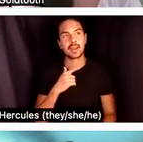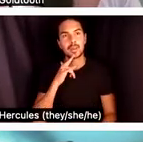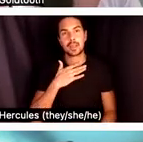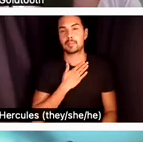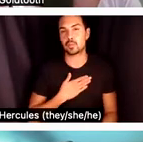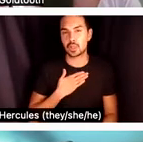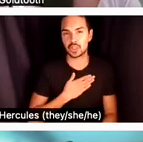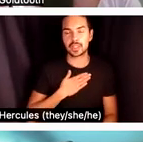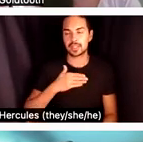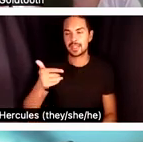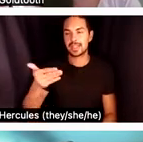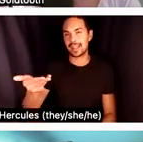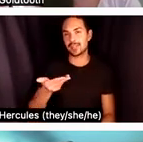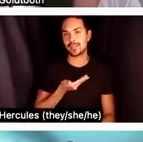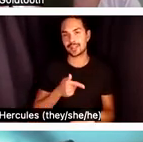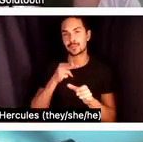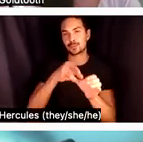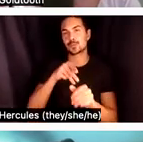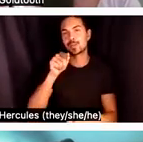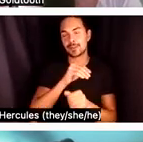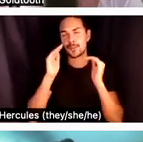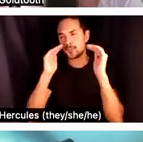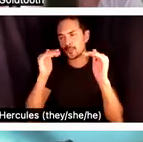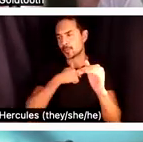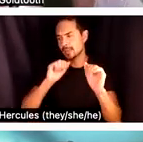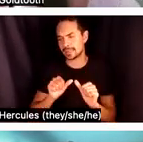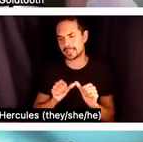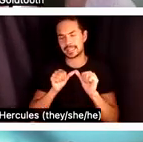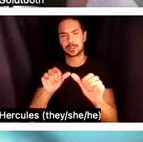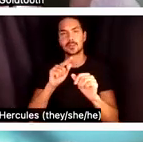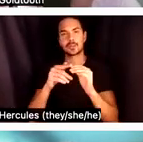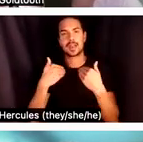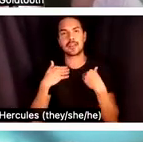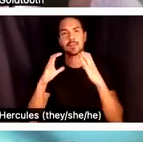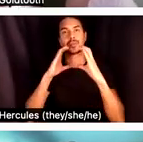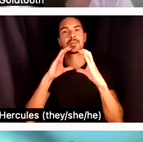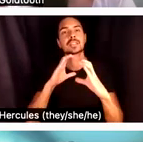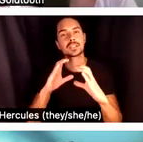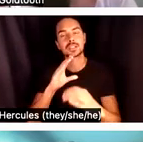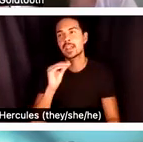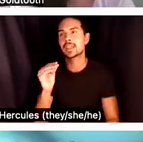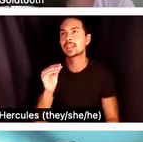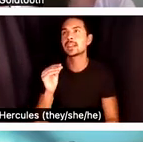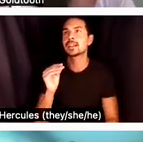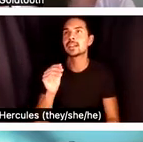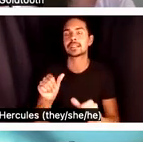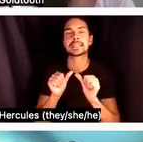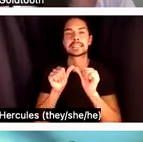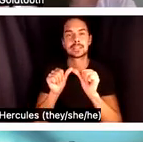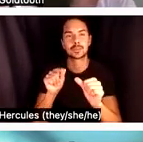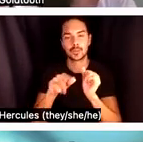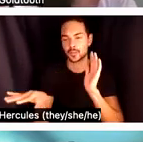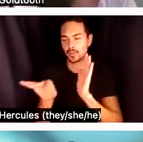the invite. And hopefully we can just continue these conversations and continue to